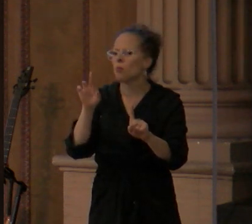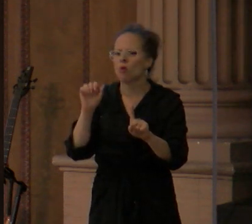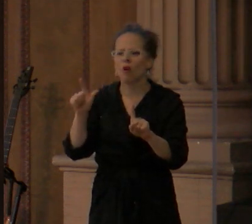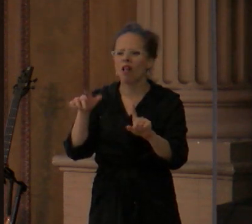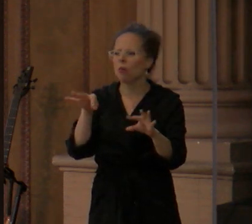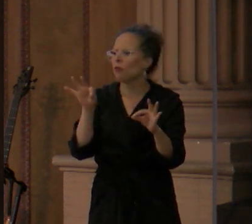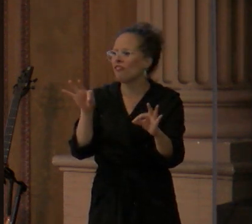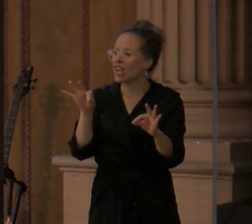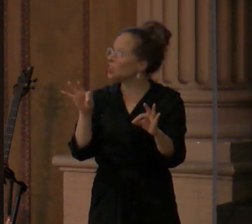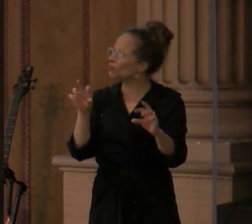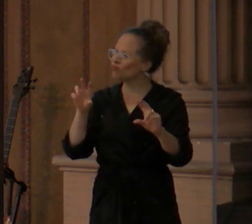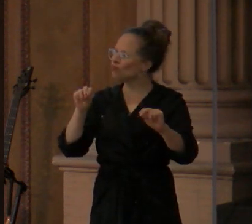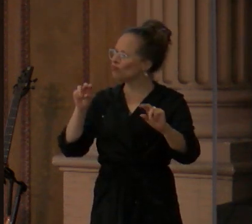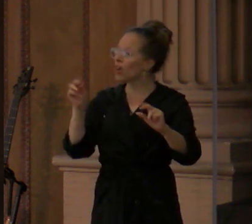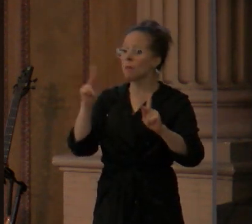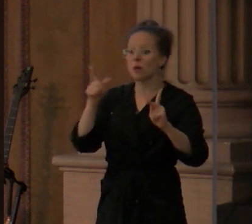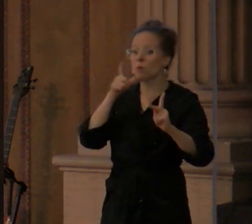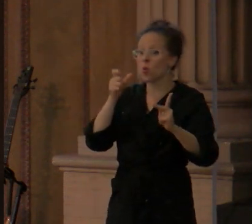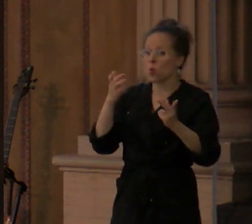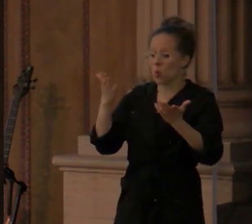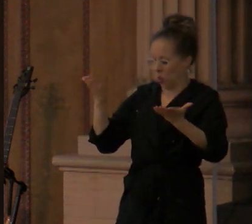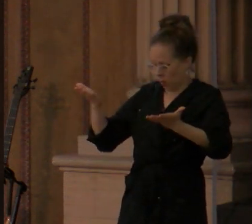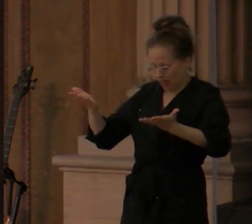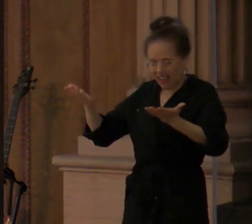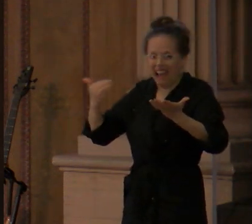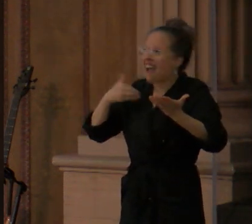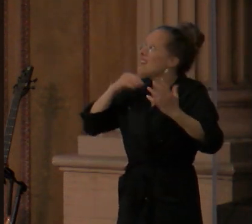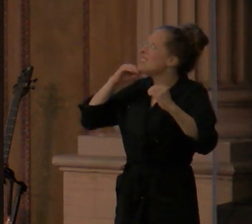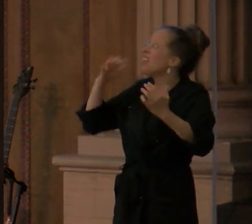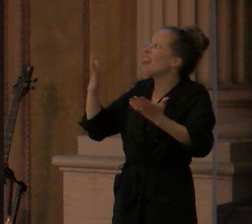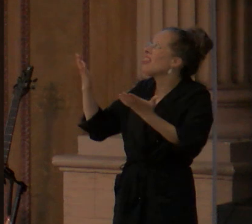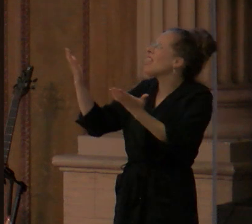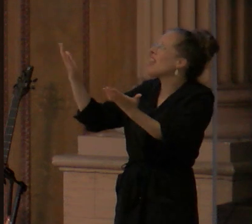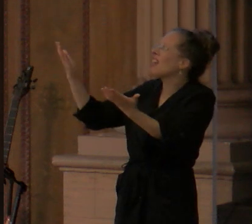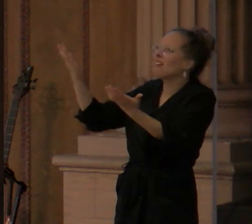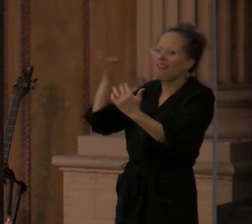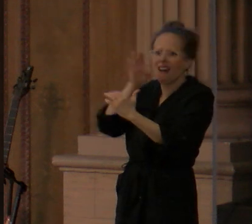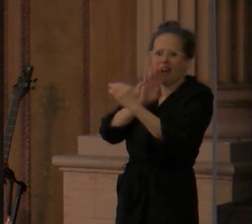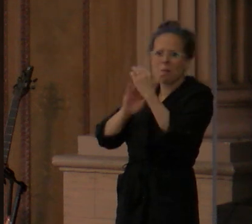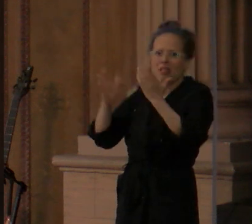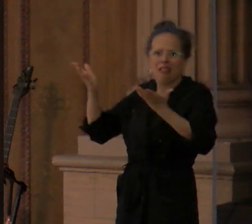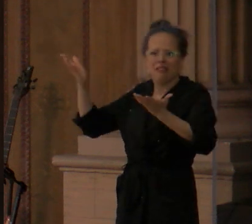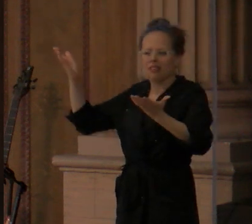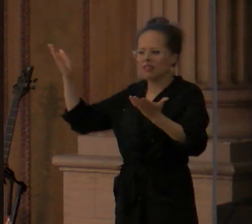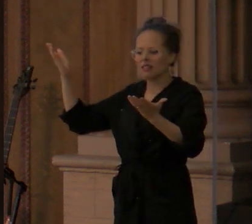belongs to people who come to God empty with nothing to leverage him with, with nothing to offer.